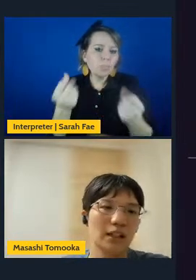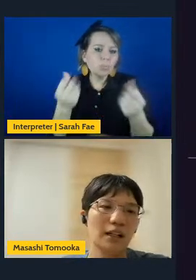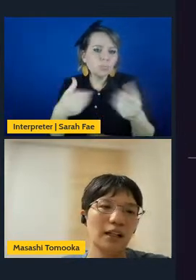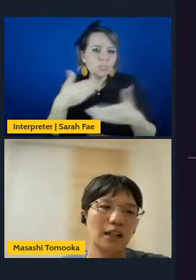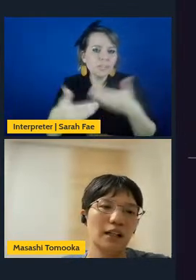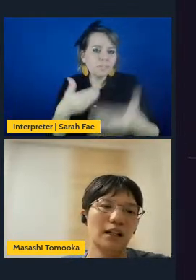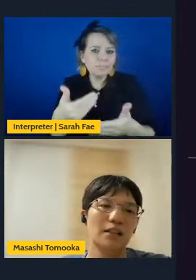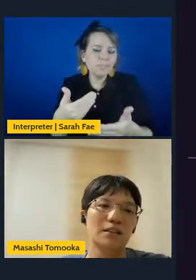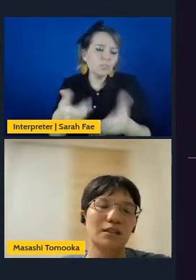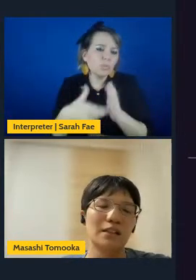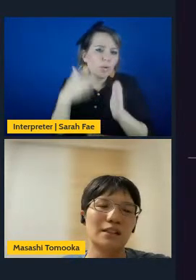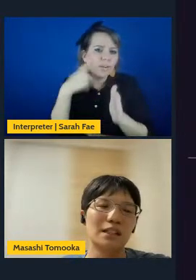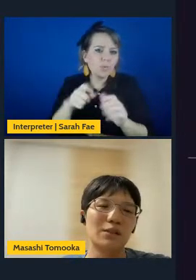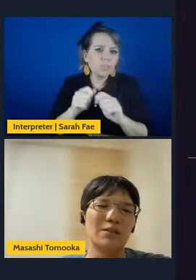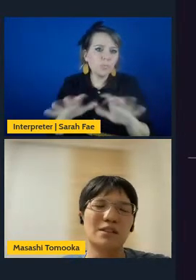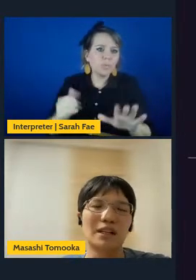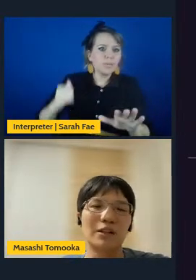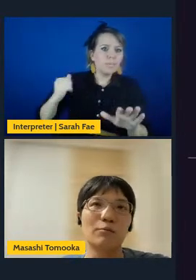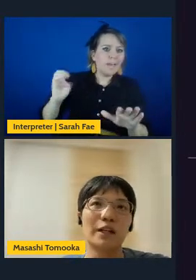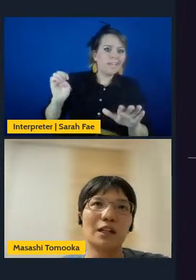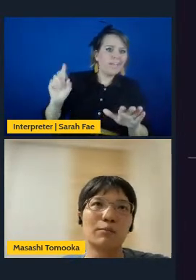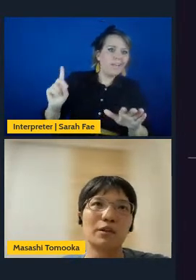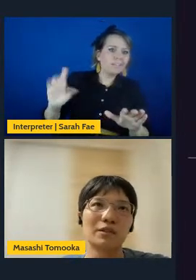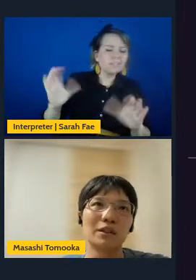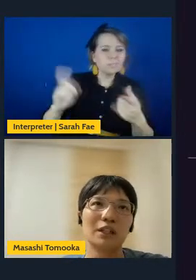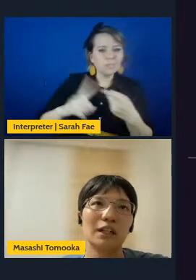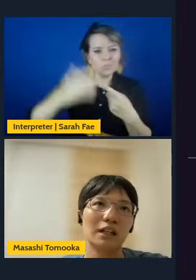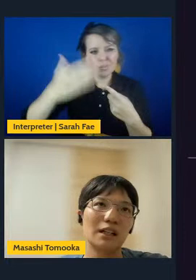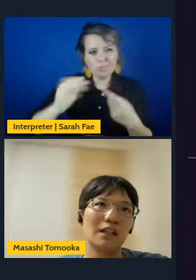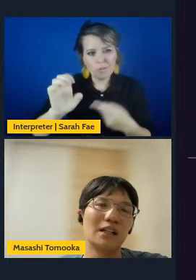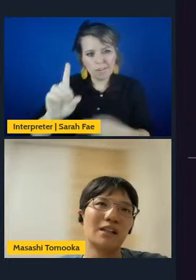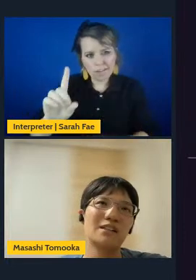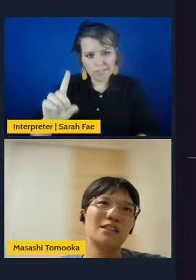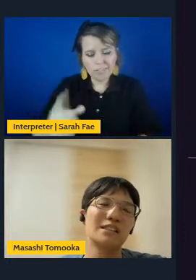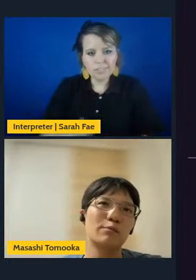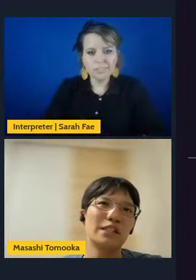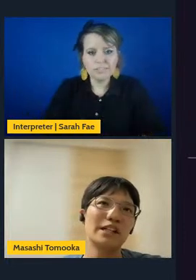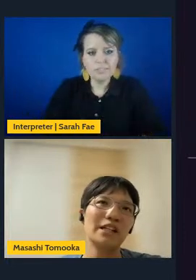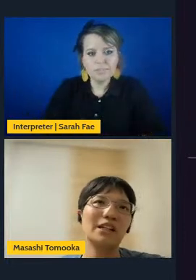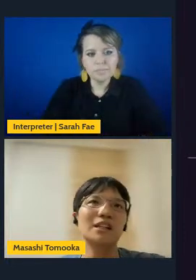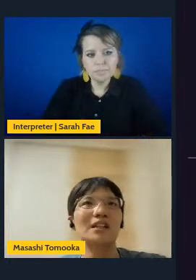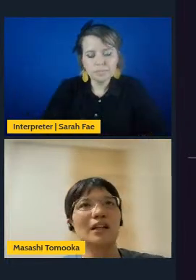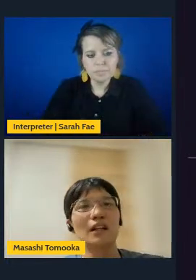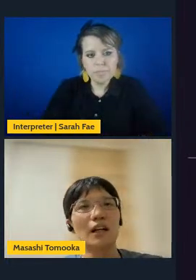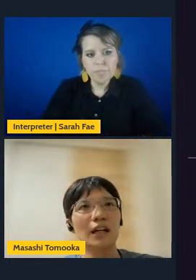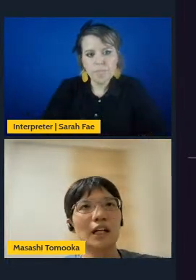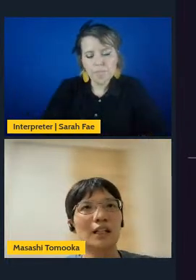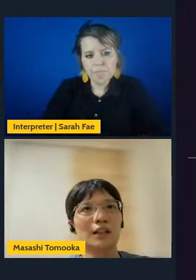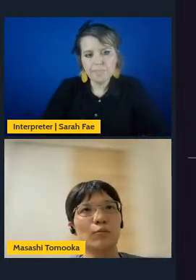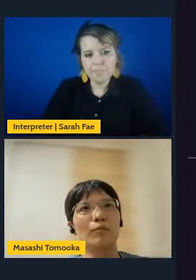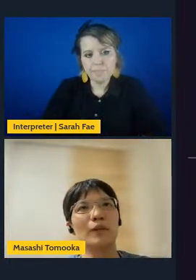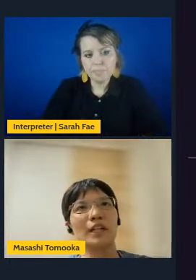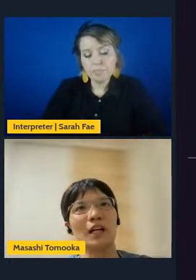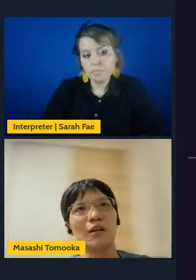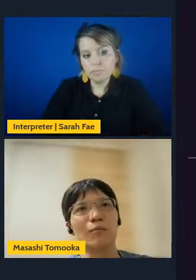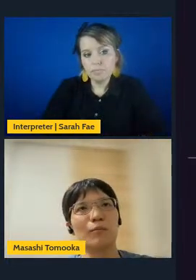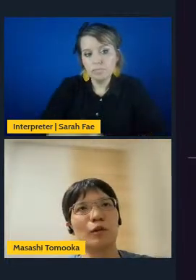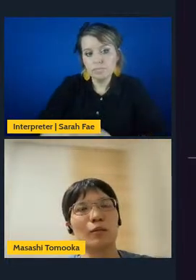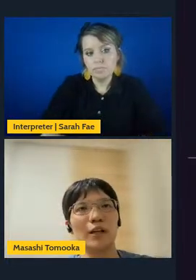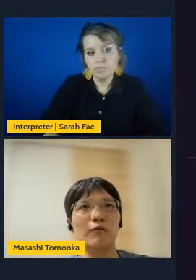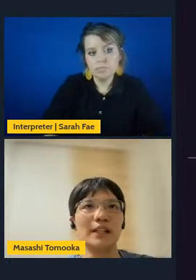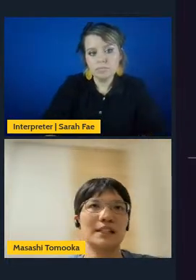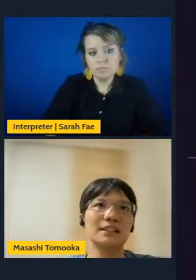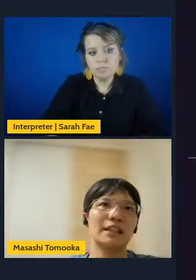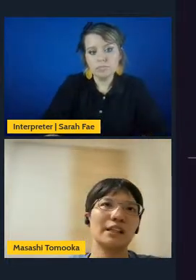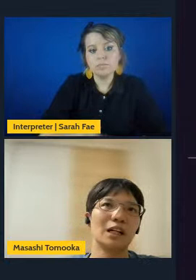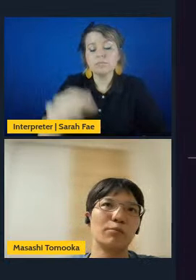stack. So it's sometimes a human error prone, and it is especially become